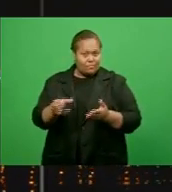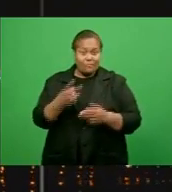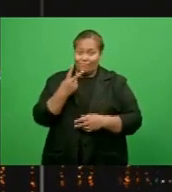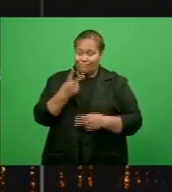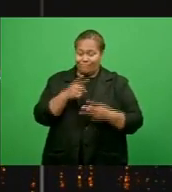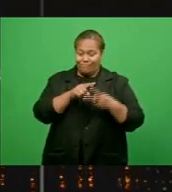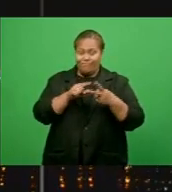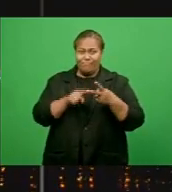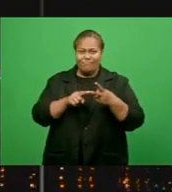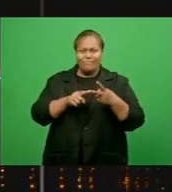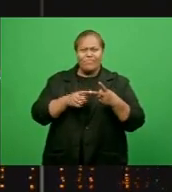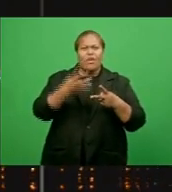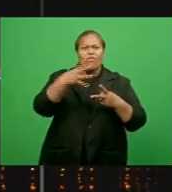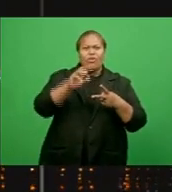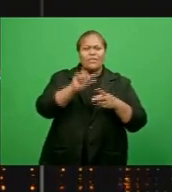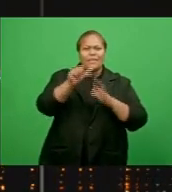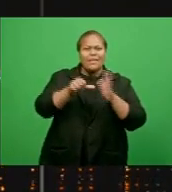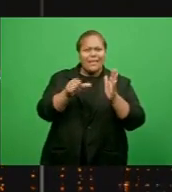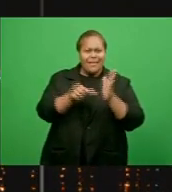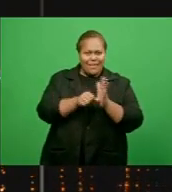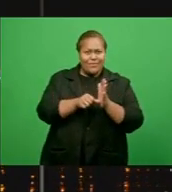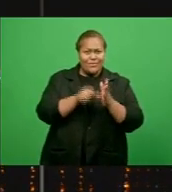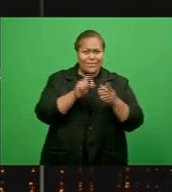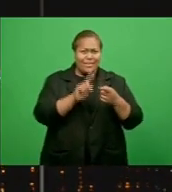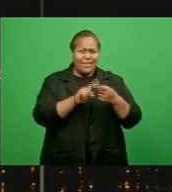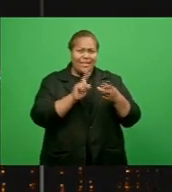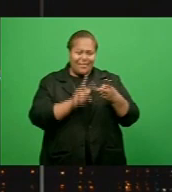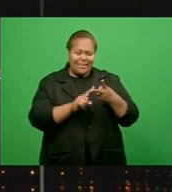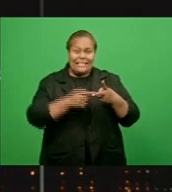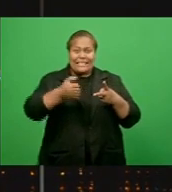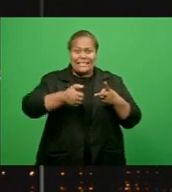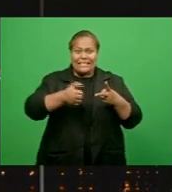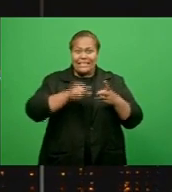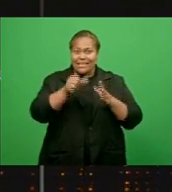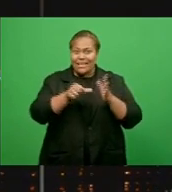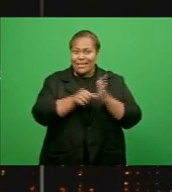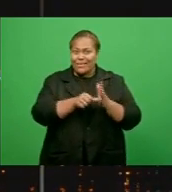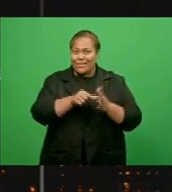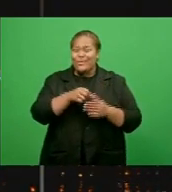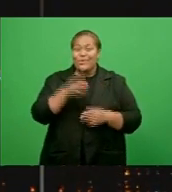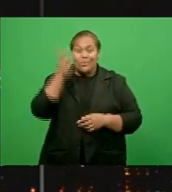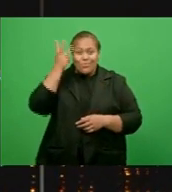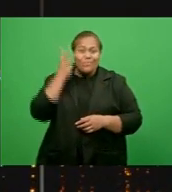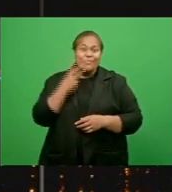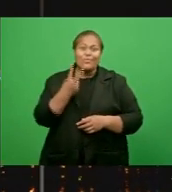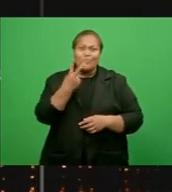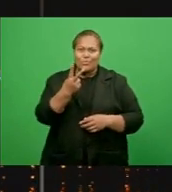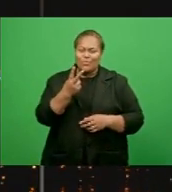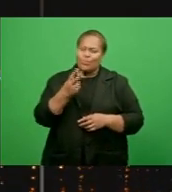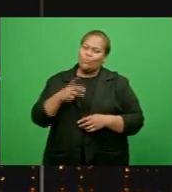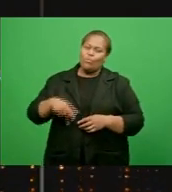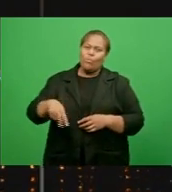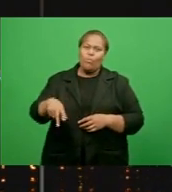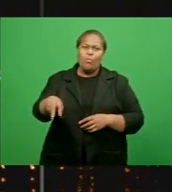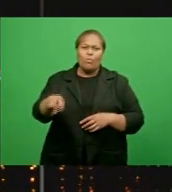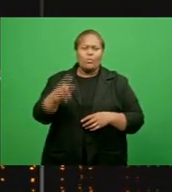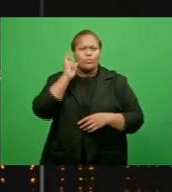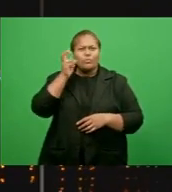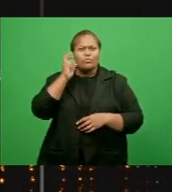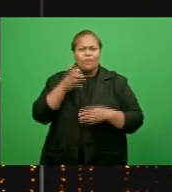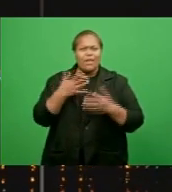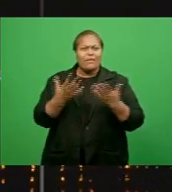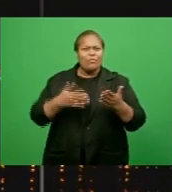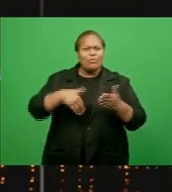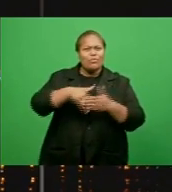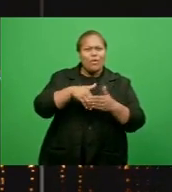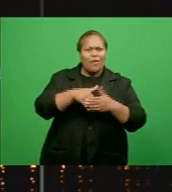40-year-old Karalaini Matare and 16-year-old Shainaz Begum were on their way to training for the upcoming women's IDC.